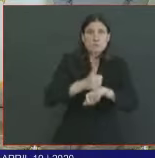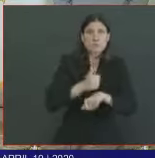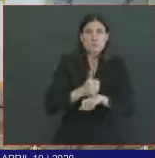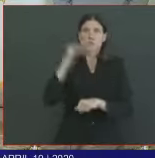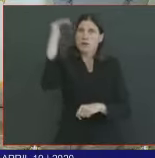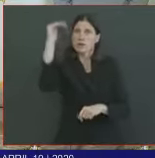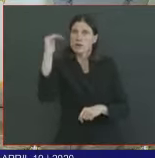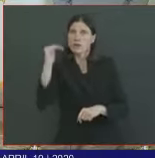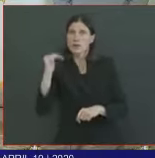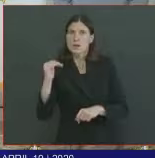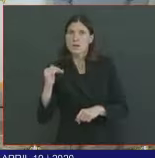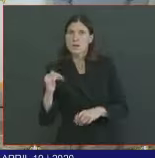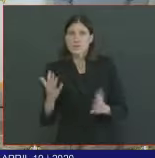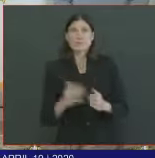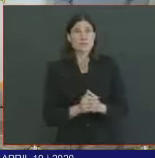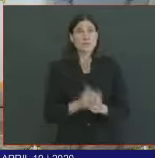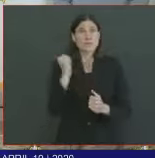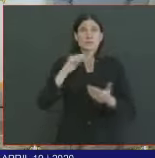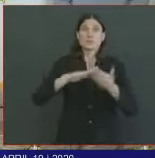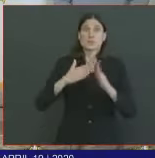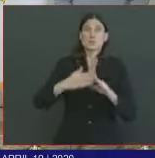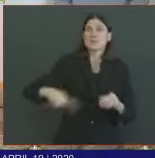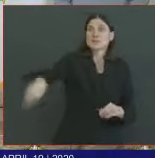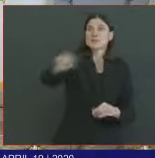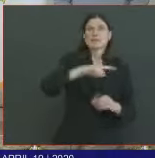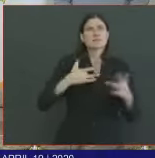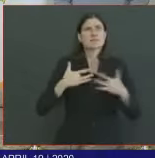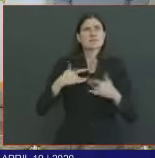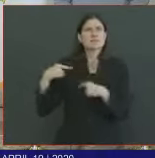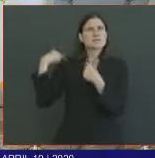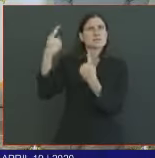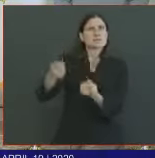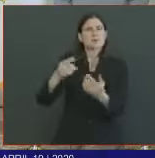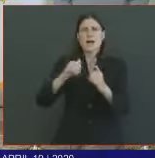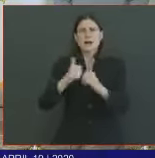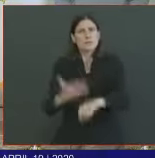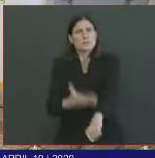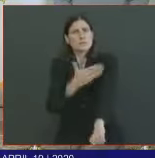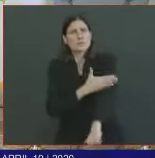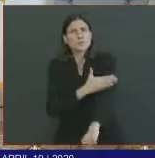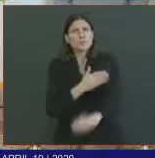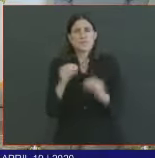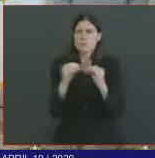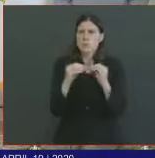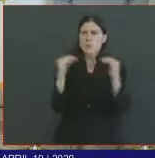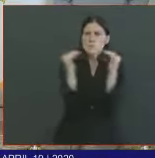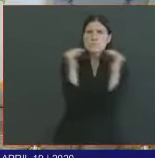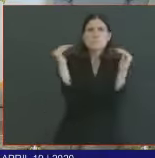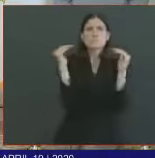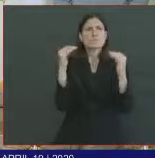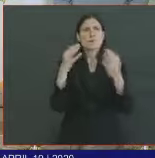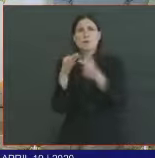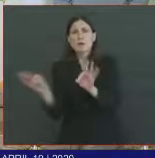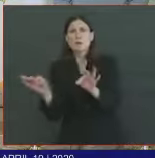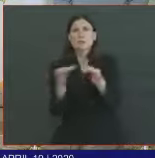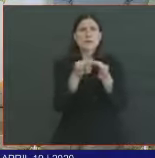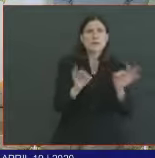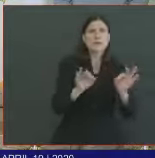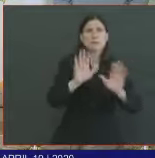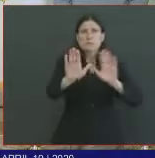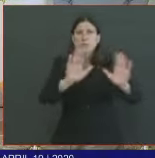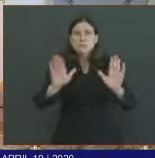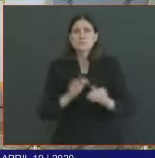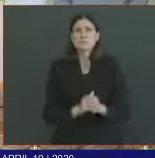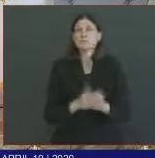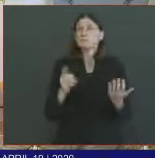can we do? How can we do a better job of helping folks, whether that's food delivery so they can be safe in